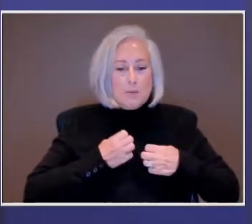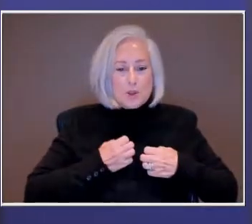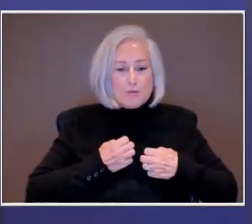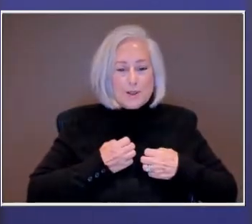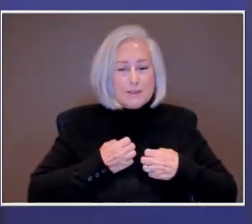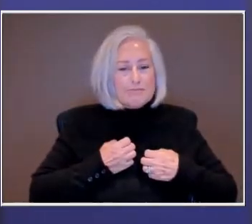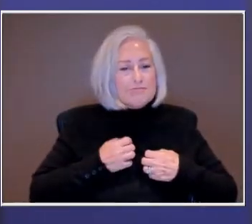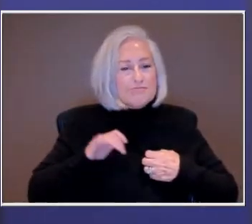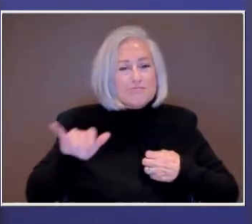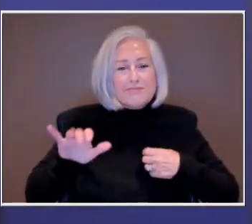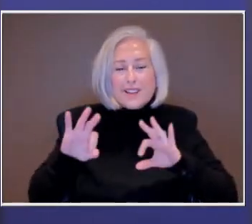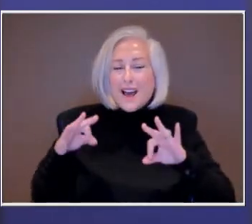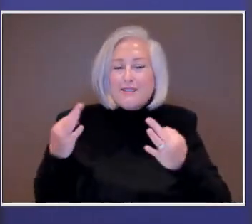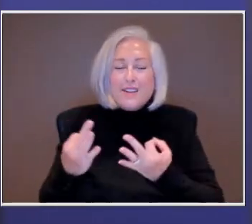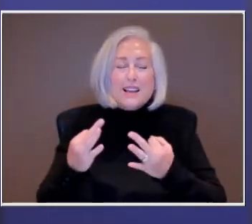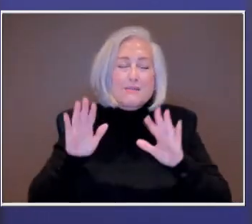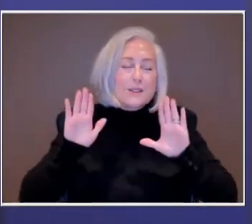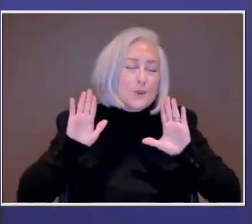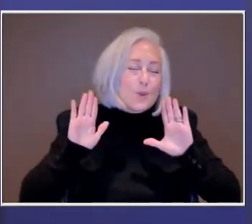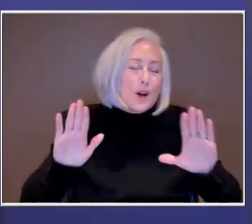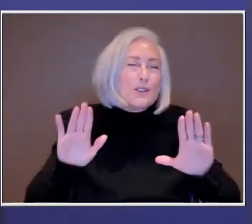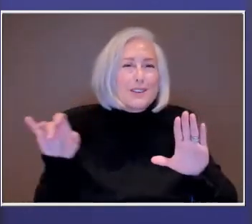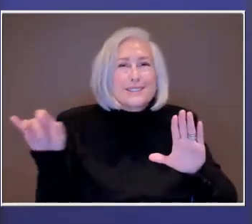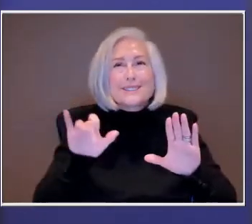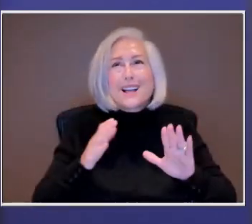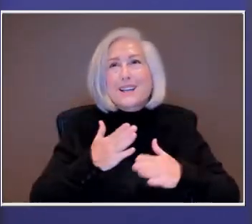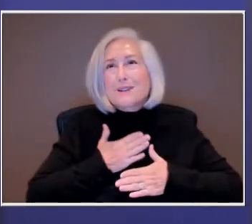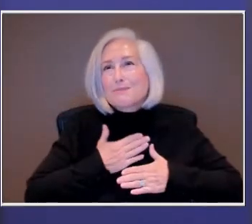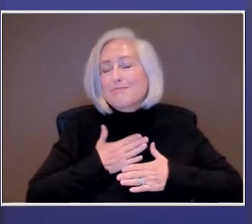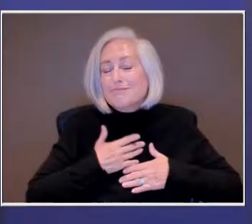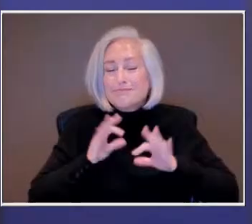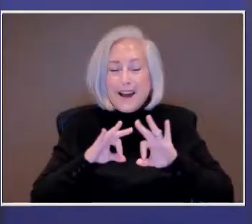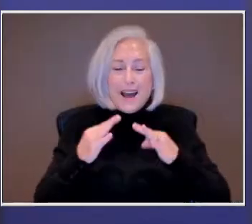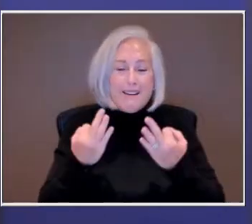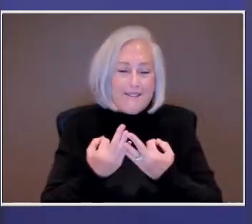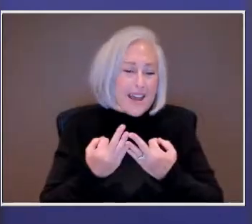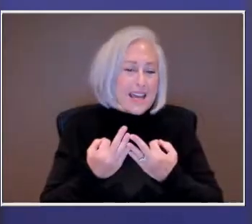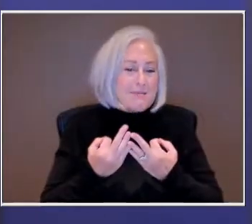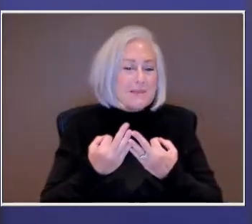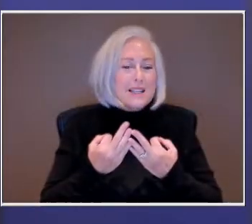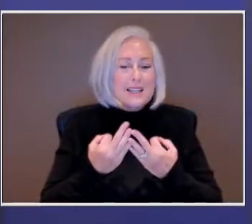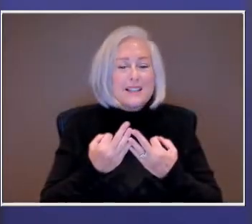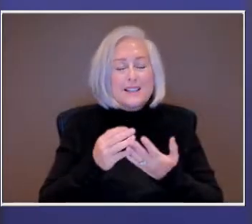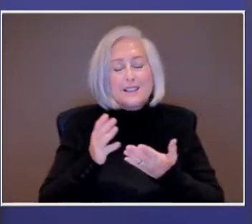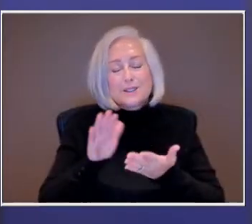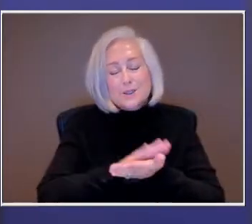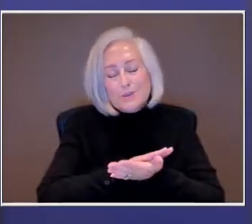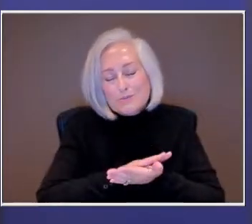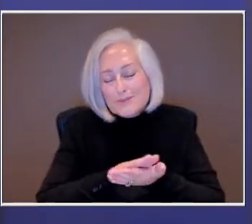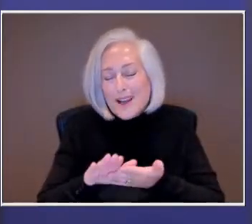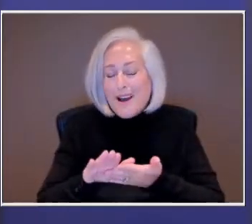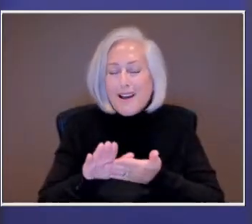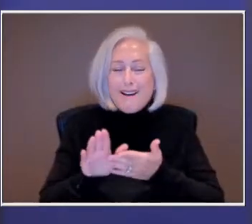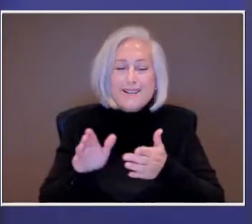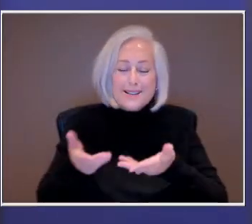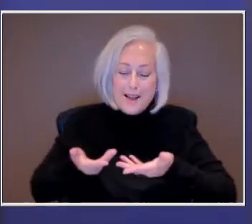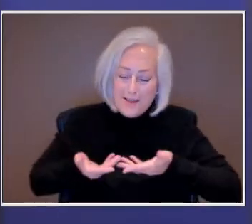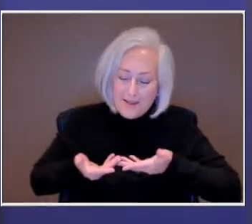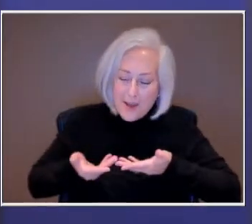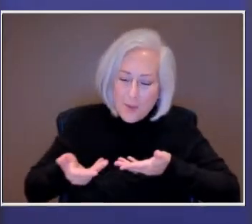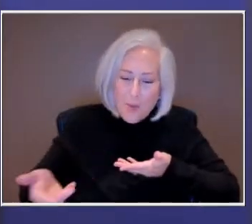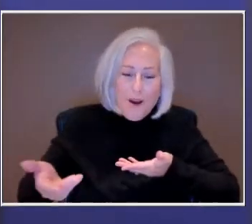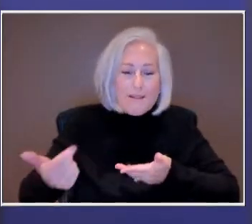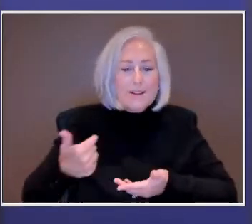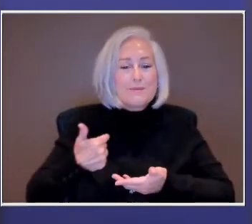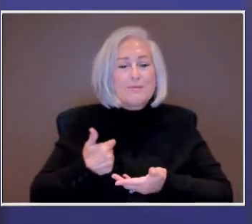visiting relatives from out of town. They were just so welcoming and so nice, and you know, the words